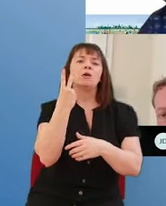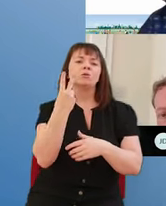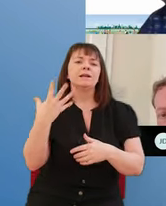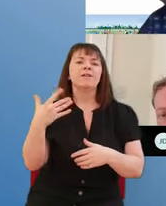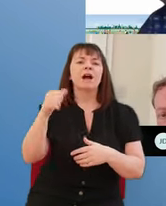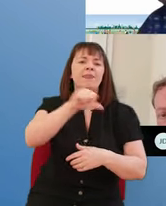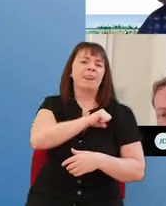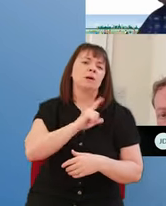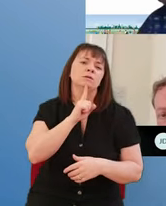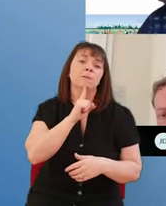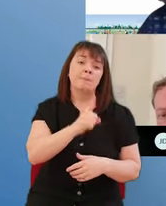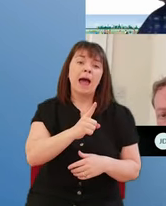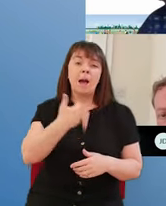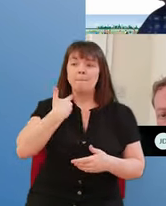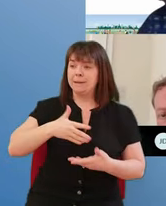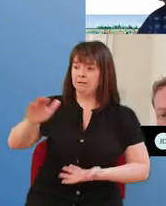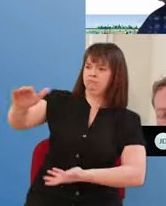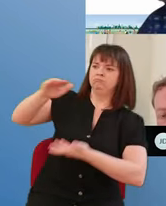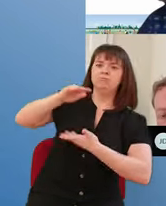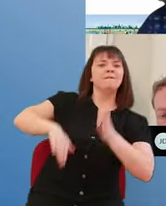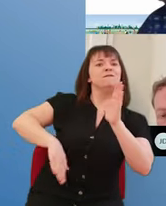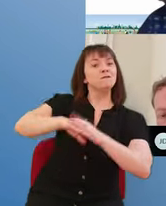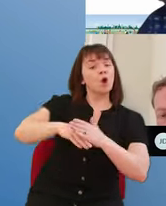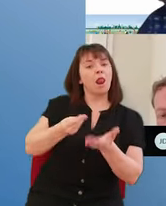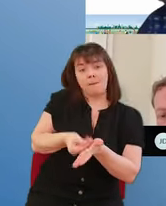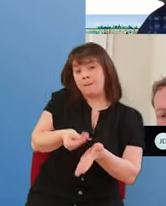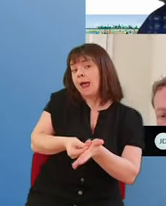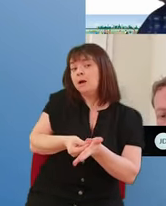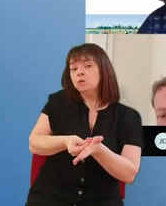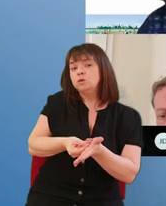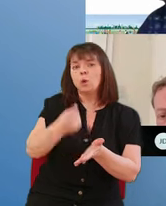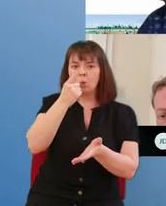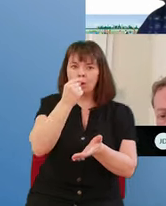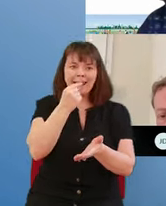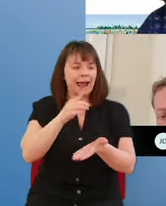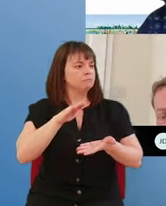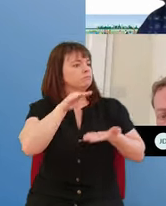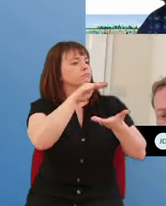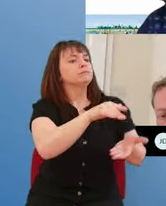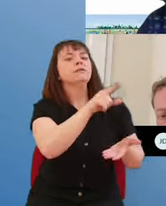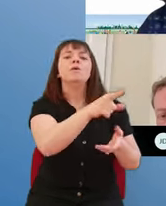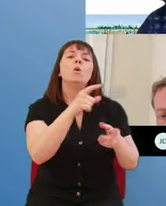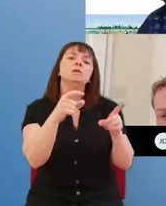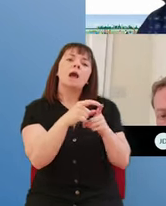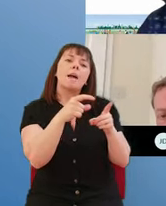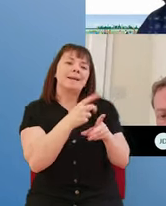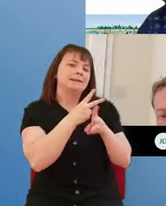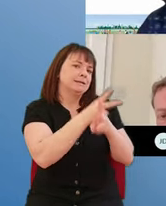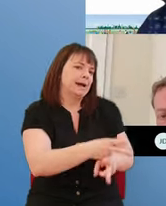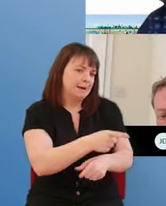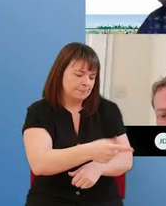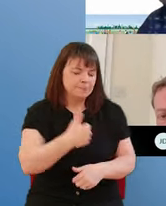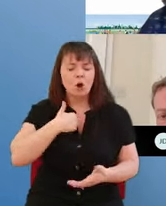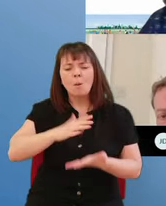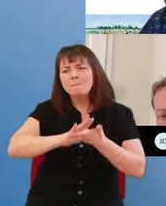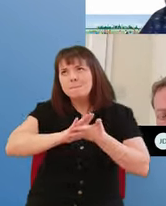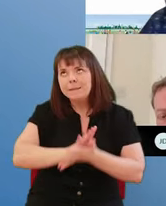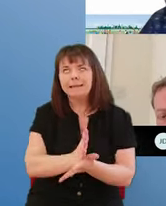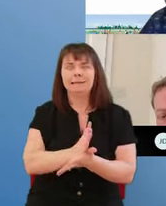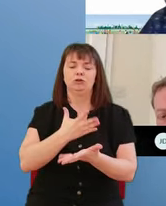that. Many of you will also know that routine care is an explicit part of the system